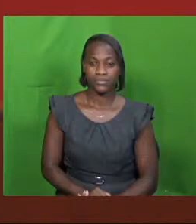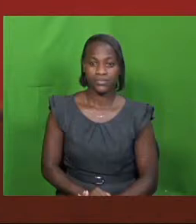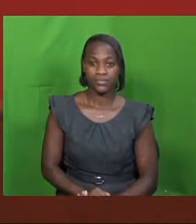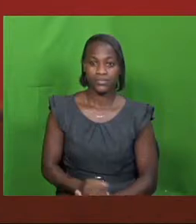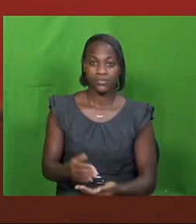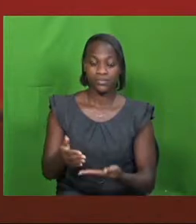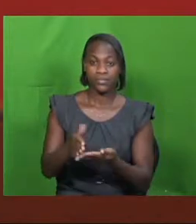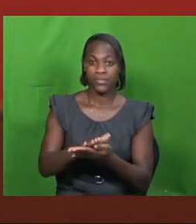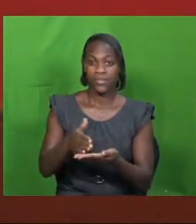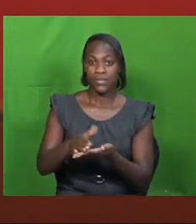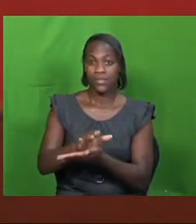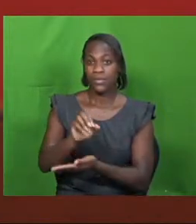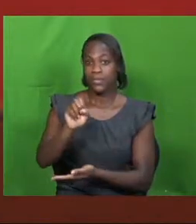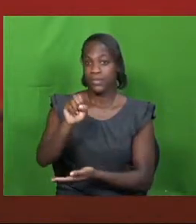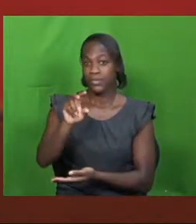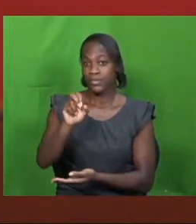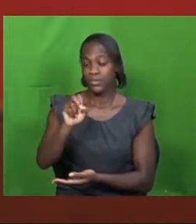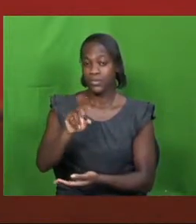page 12,